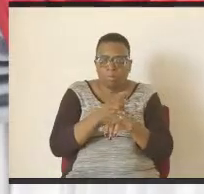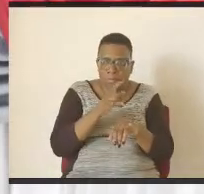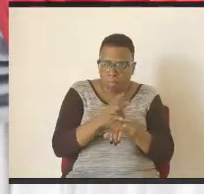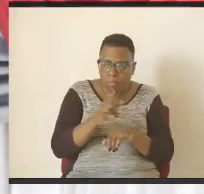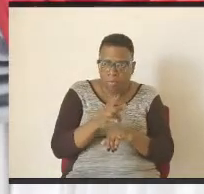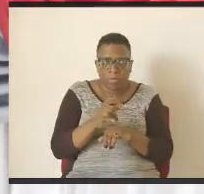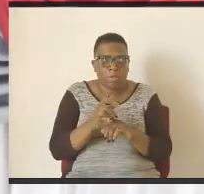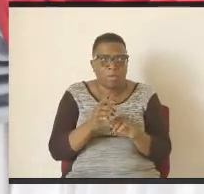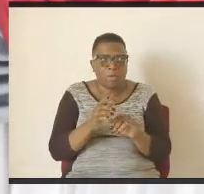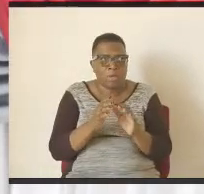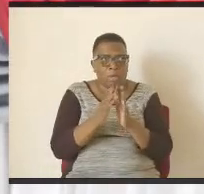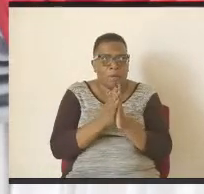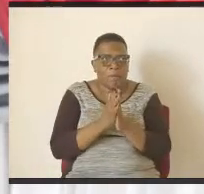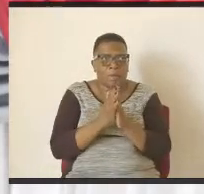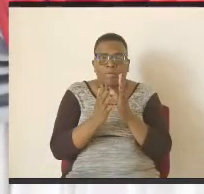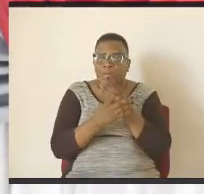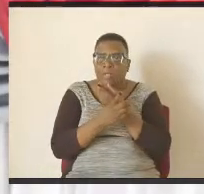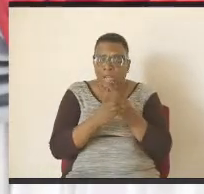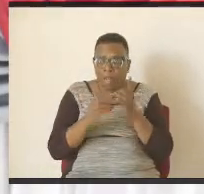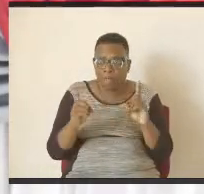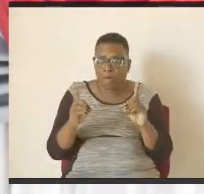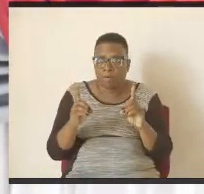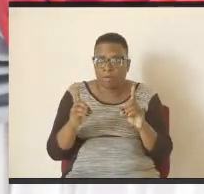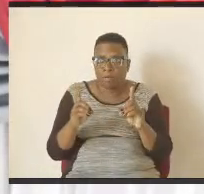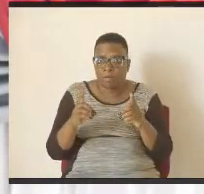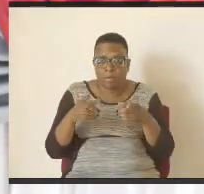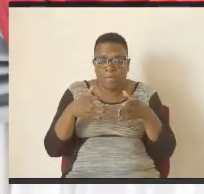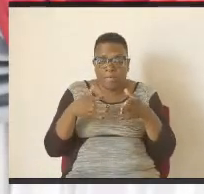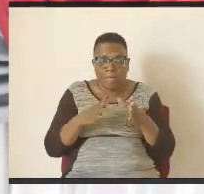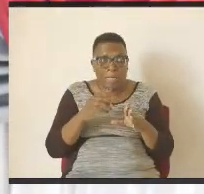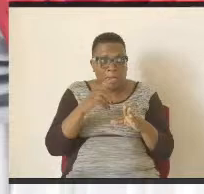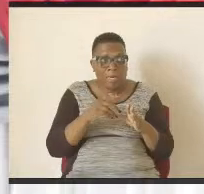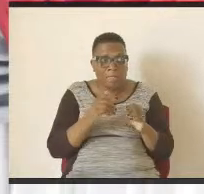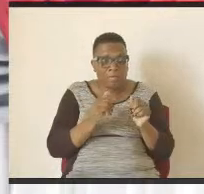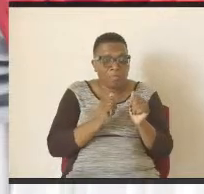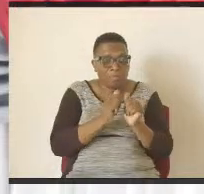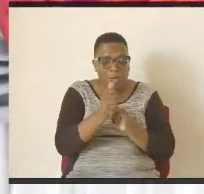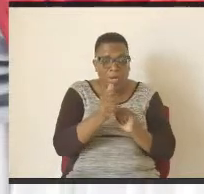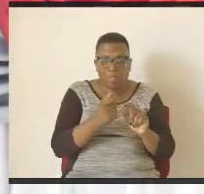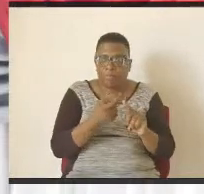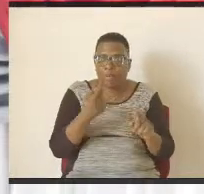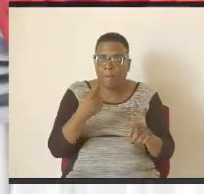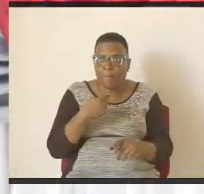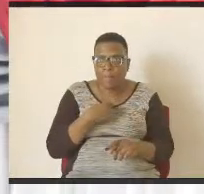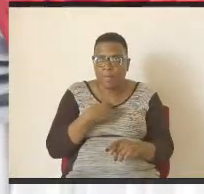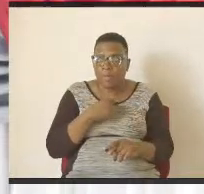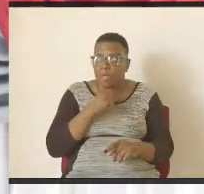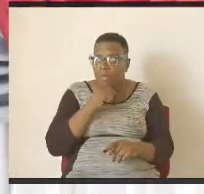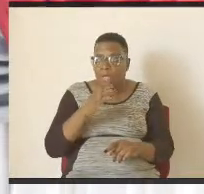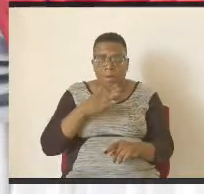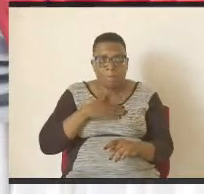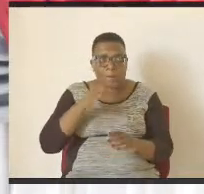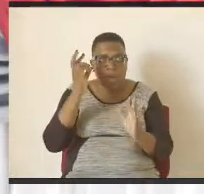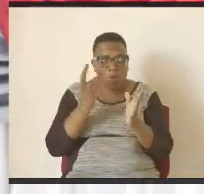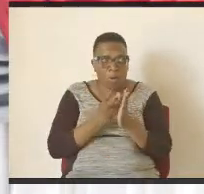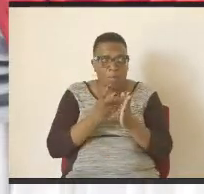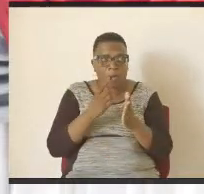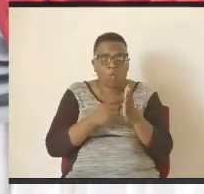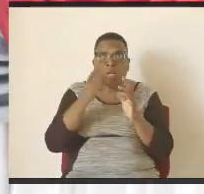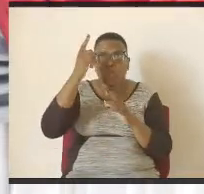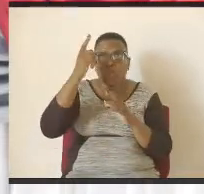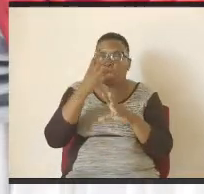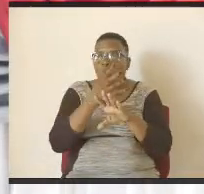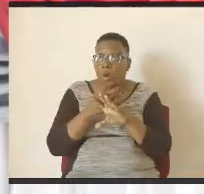his prayers for deliverance. Let this pass from me, nevertheless, not what I want, what you want. We